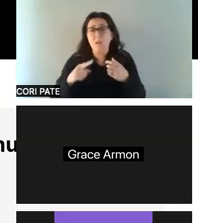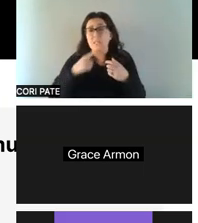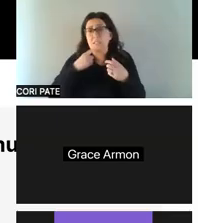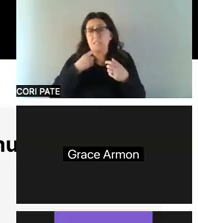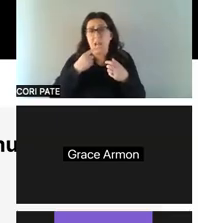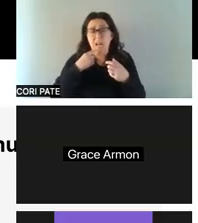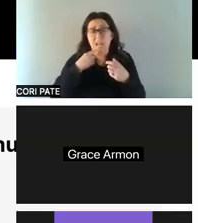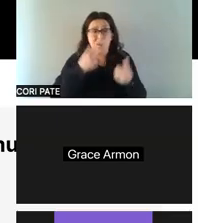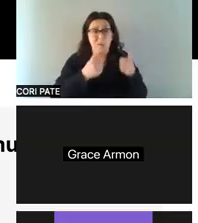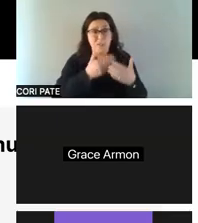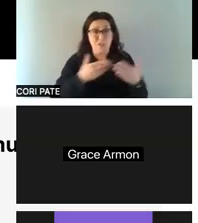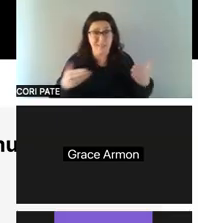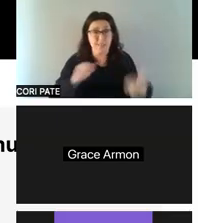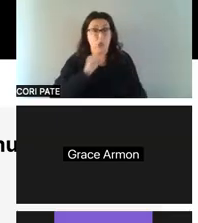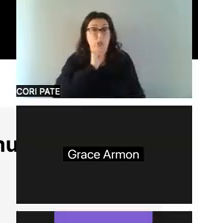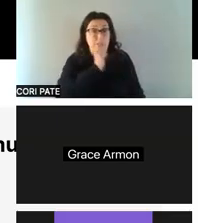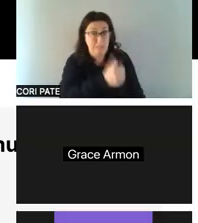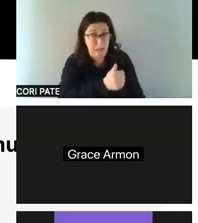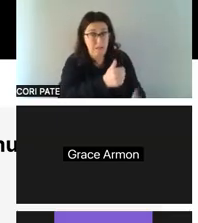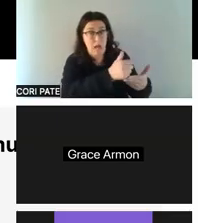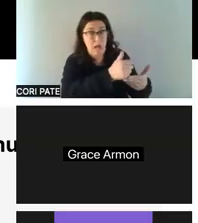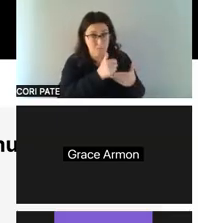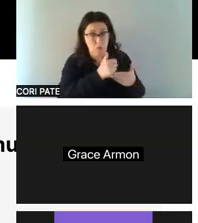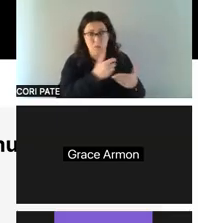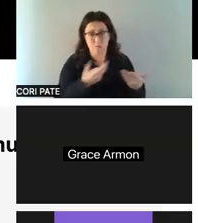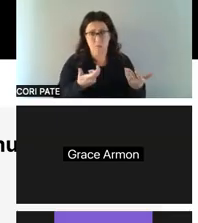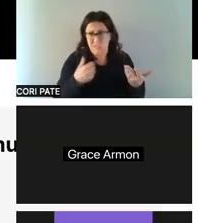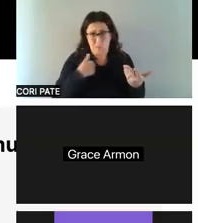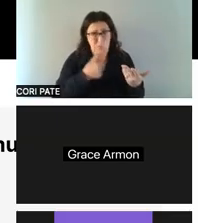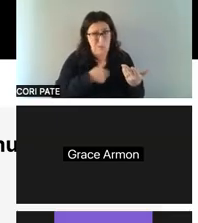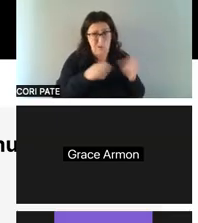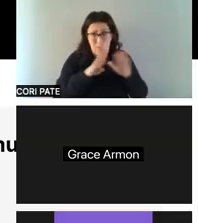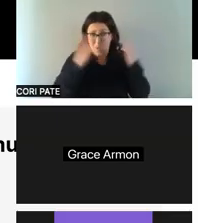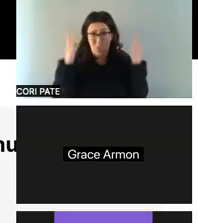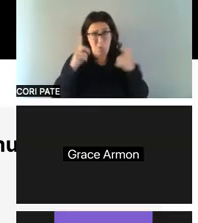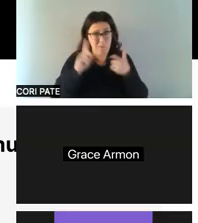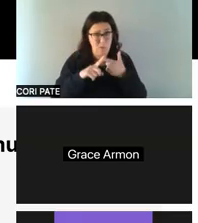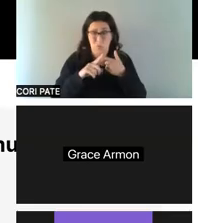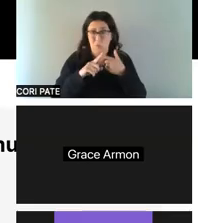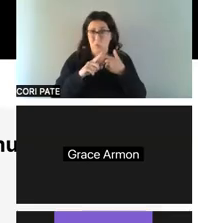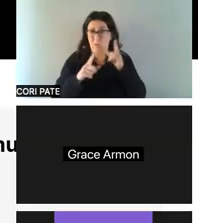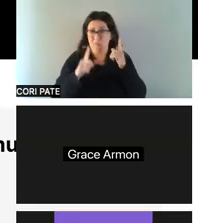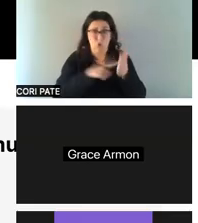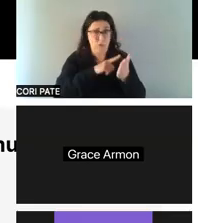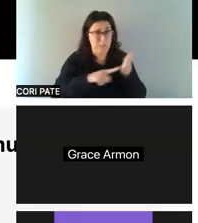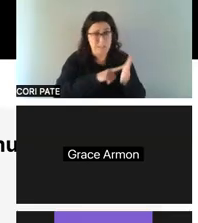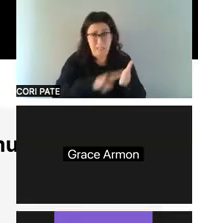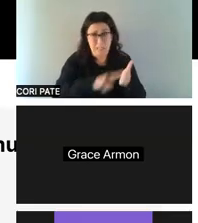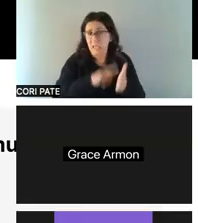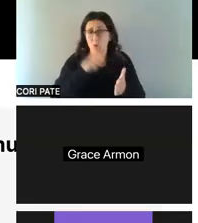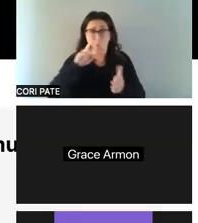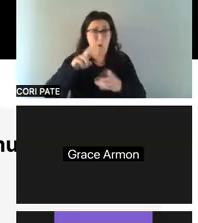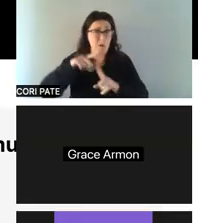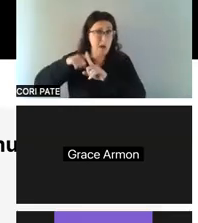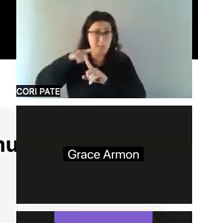helpful. We are very open to critique. We are open to positive feedback and critique as well. Let us know